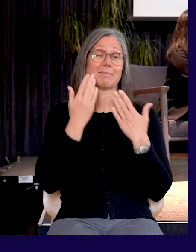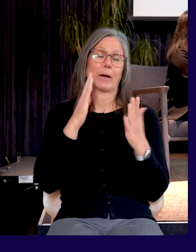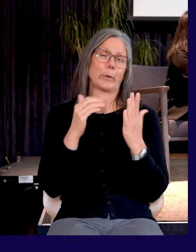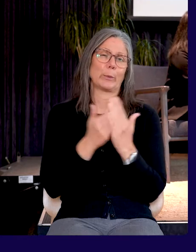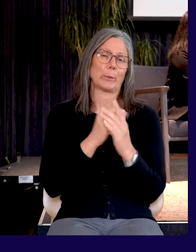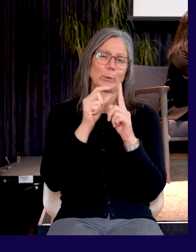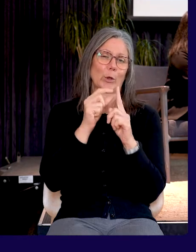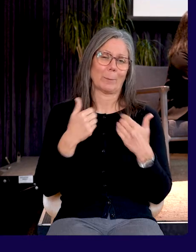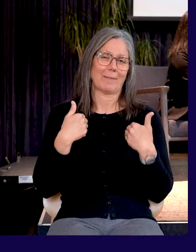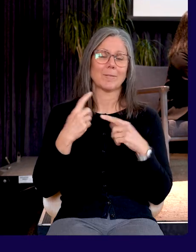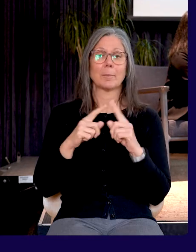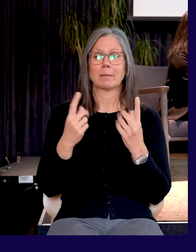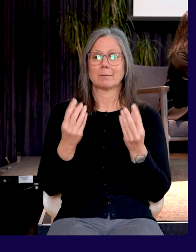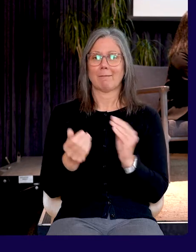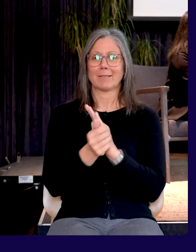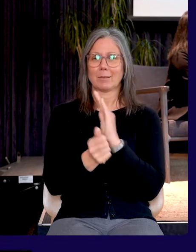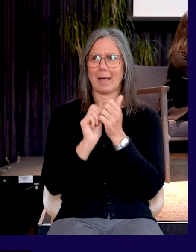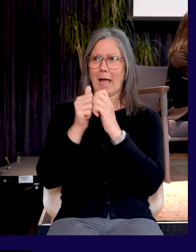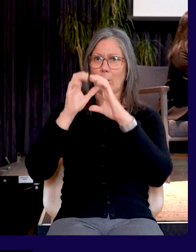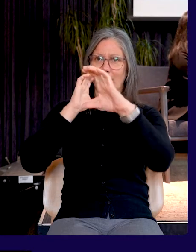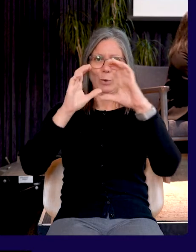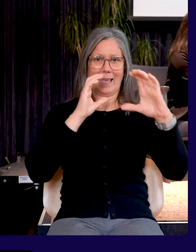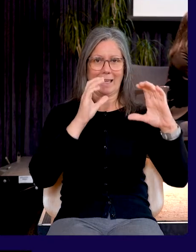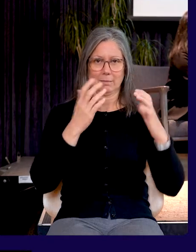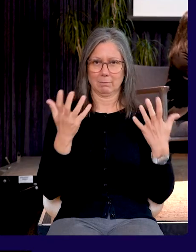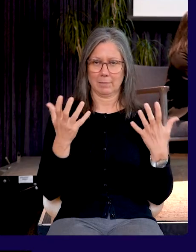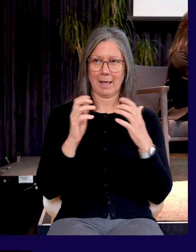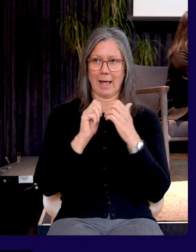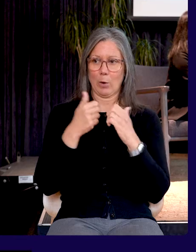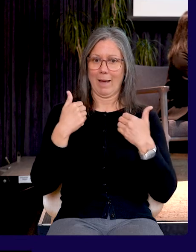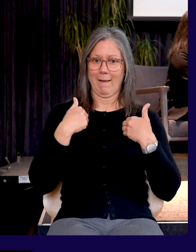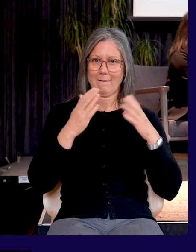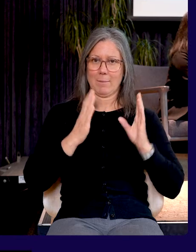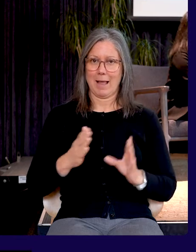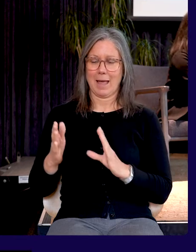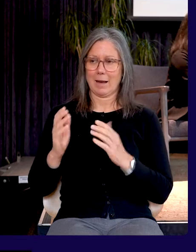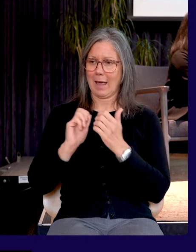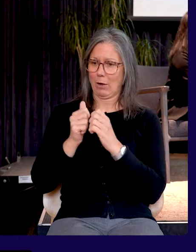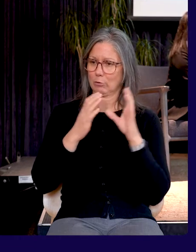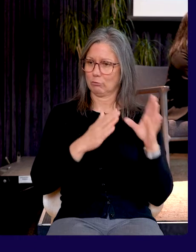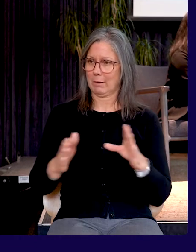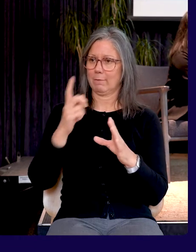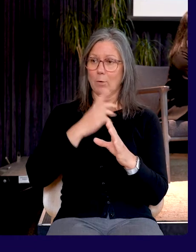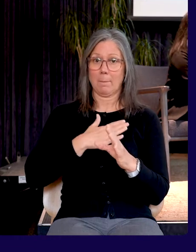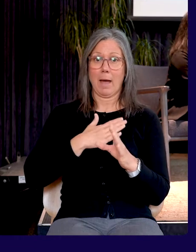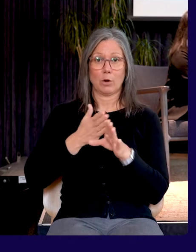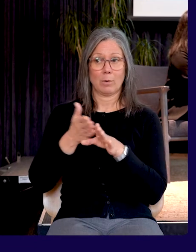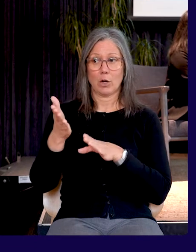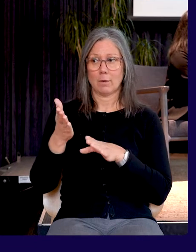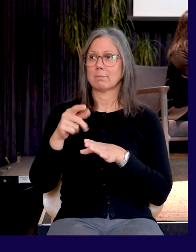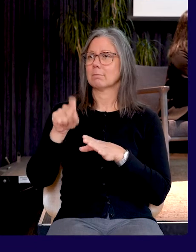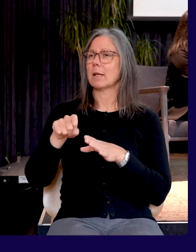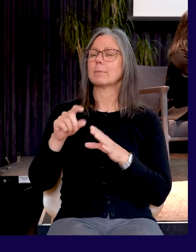term is, but how do I communicate? How do I make a plan or a strategy for my career? It has to be